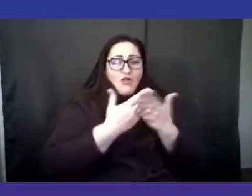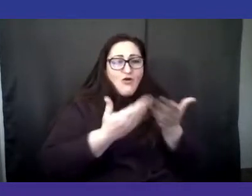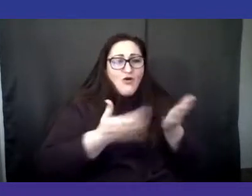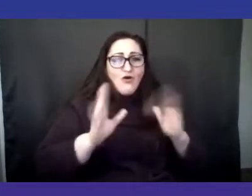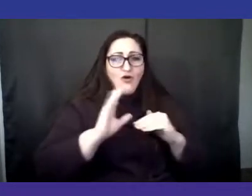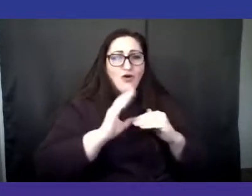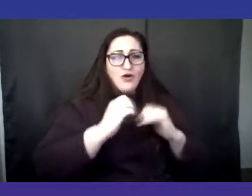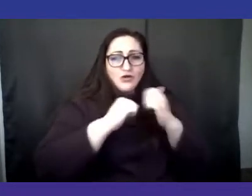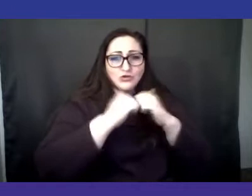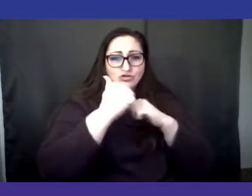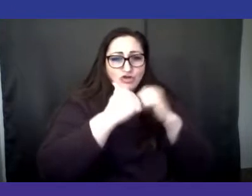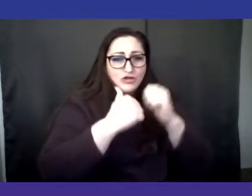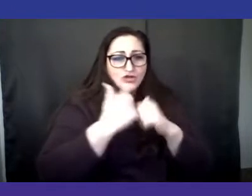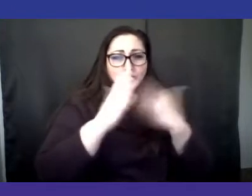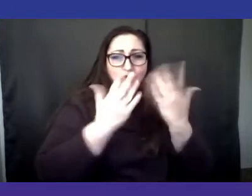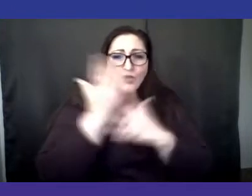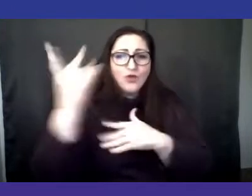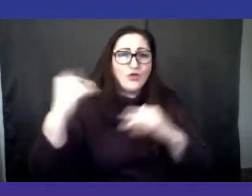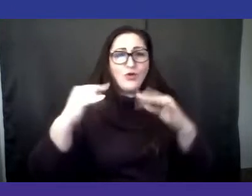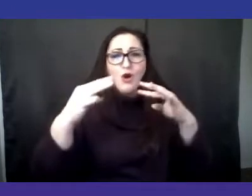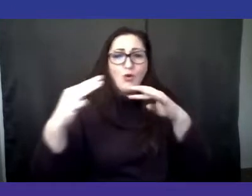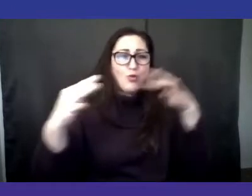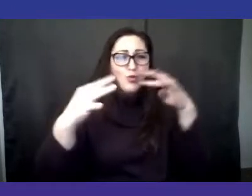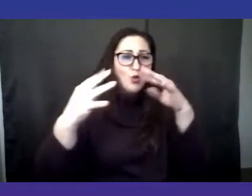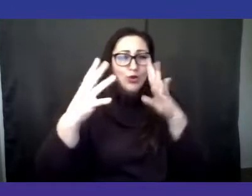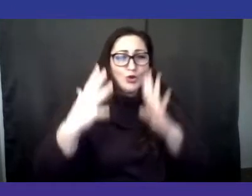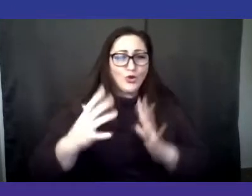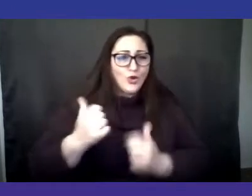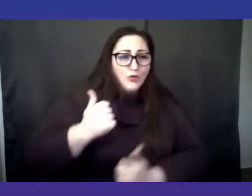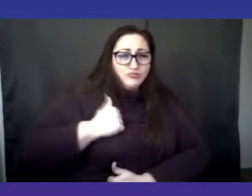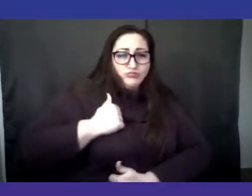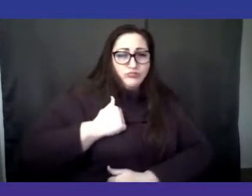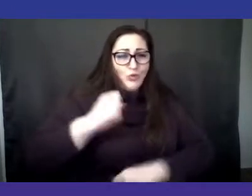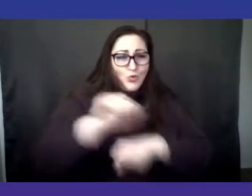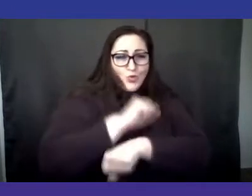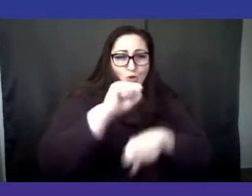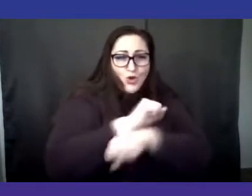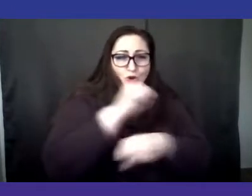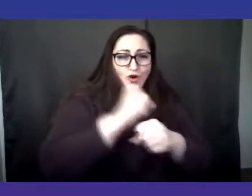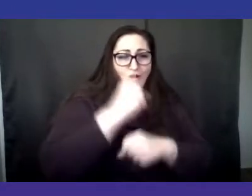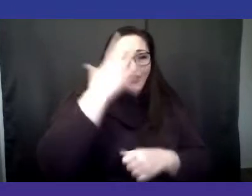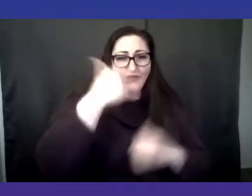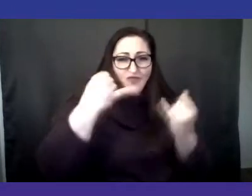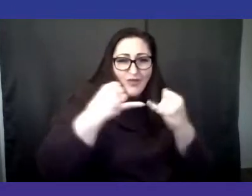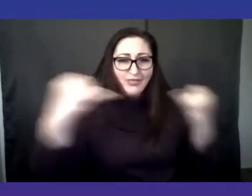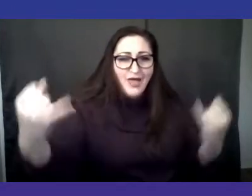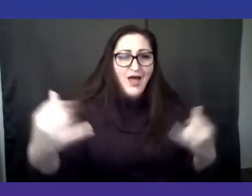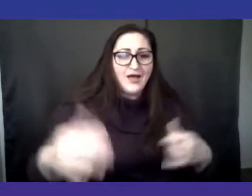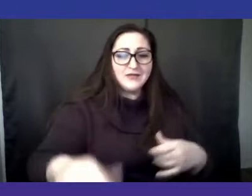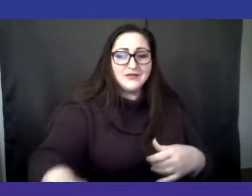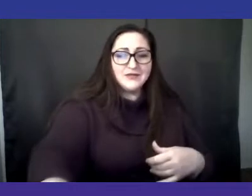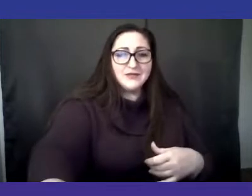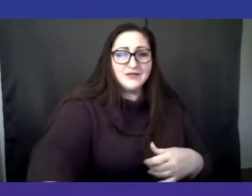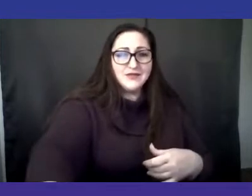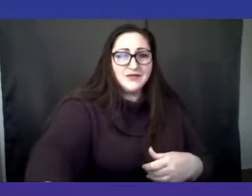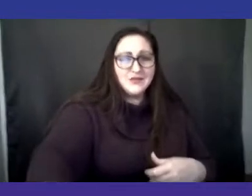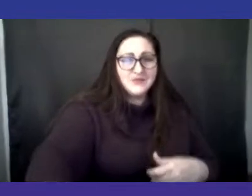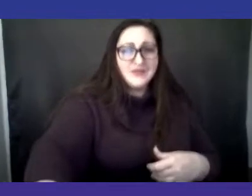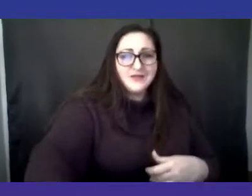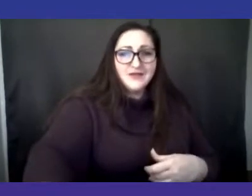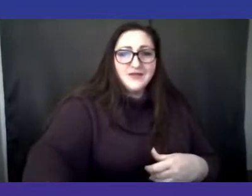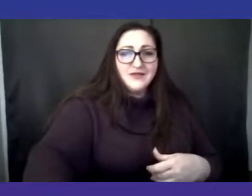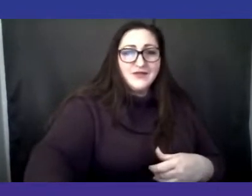through our warrior work on front lines, through our dance work in studios